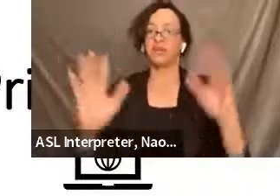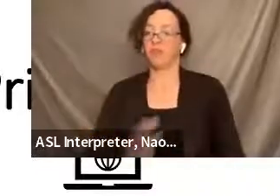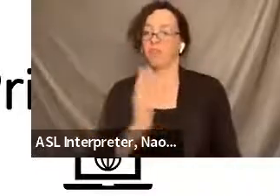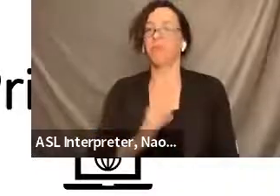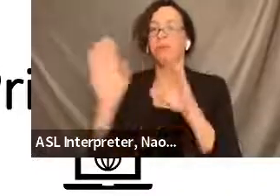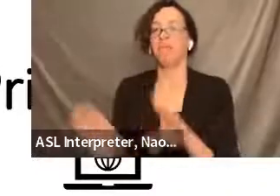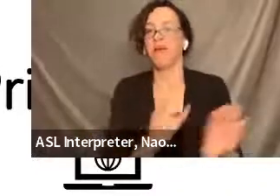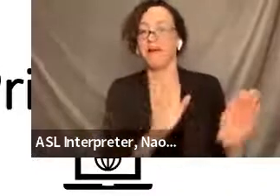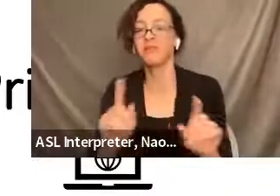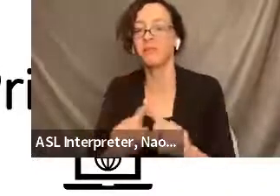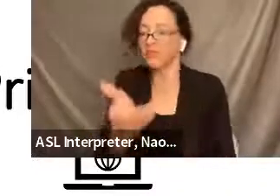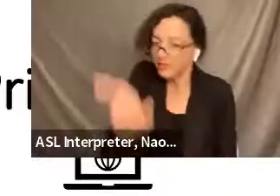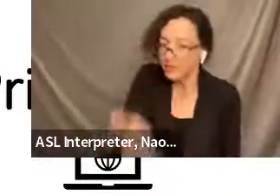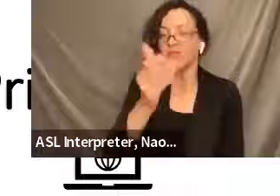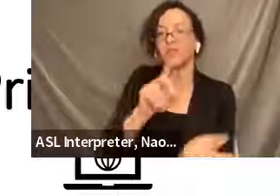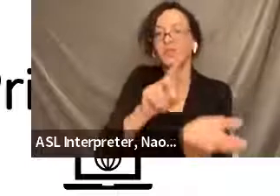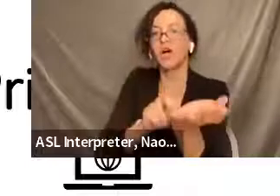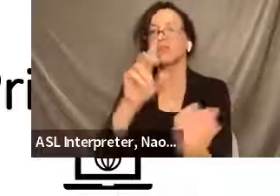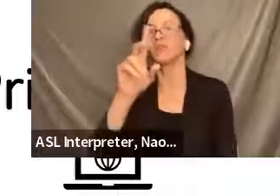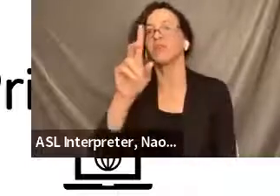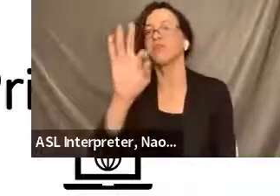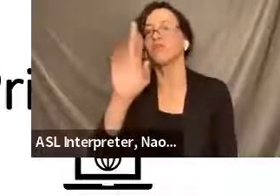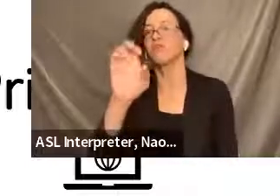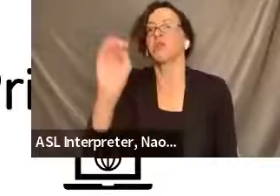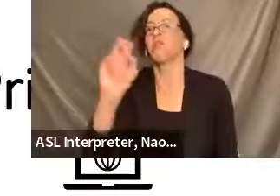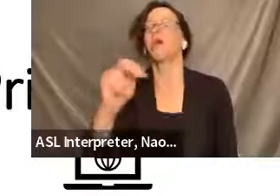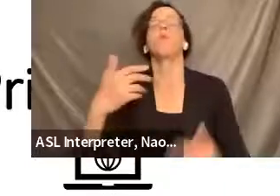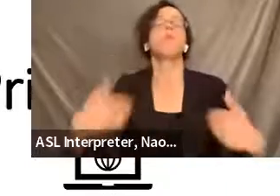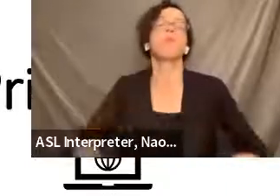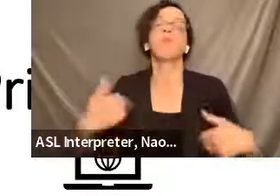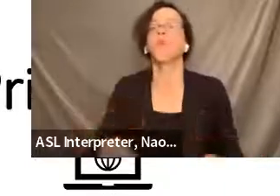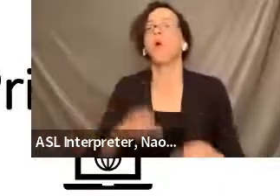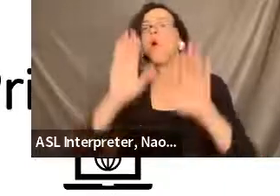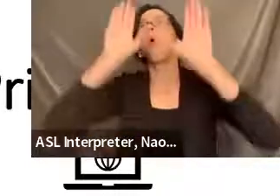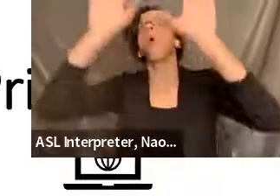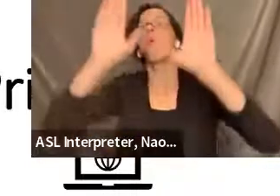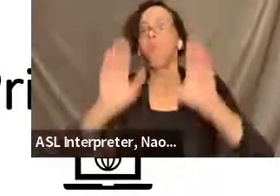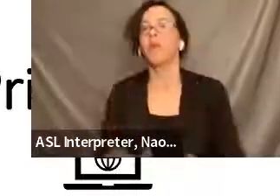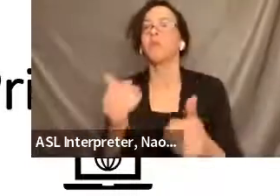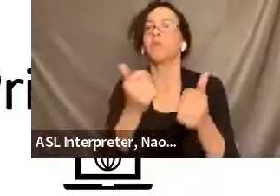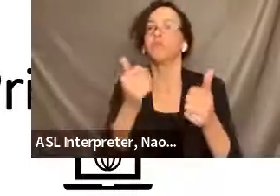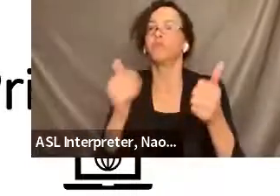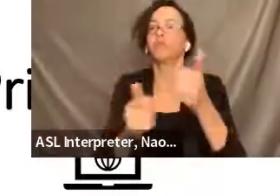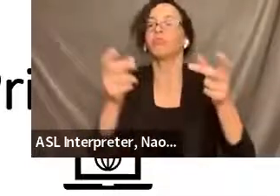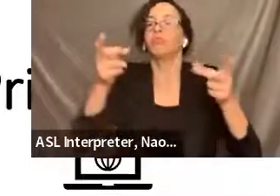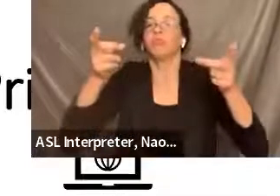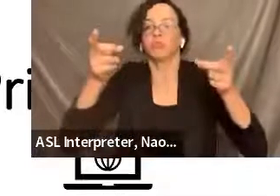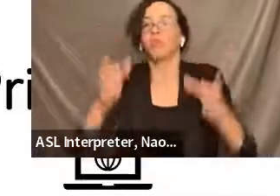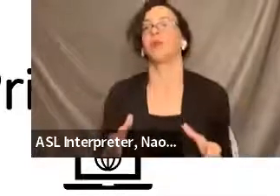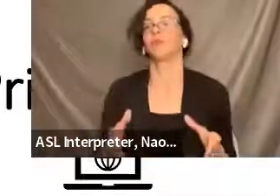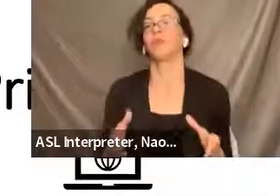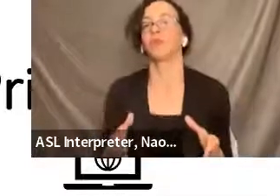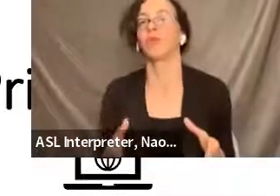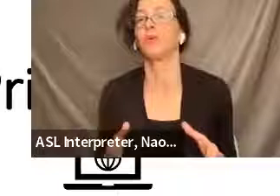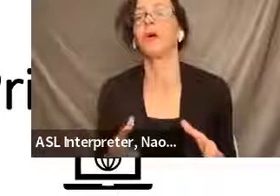EMS Deputy Medical Director. I don't know where I'd be without her. So we're so happy to have her here and give